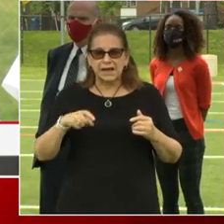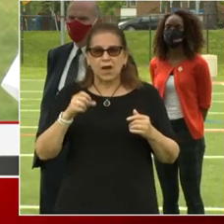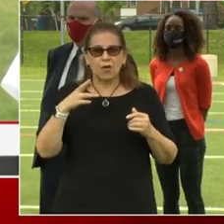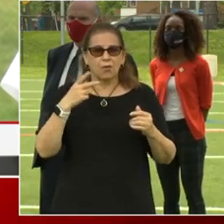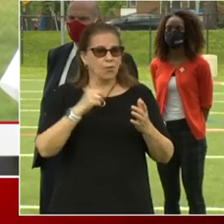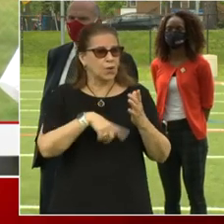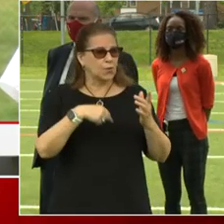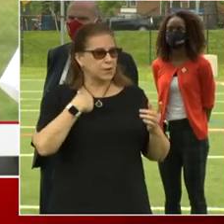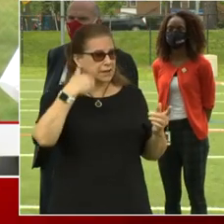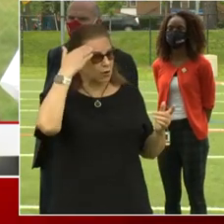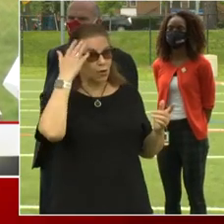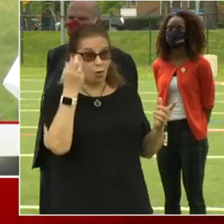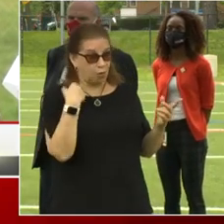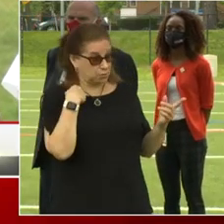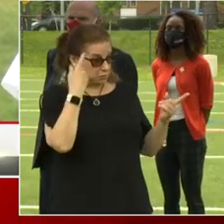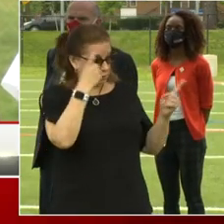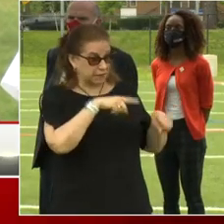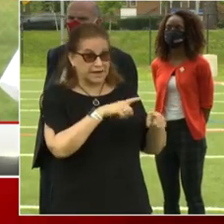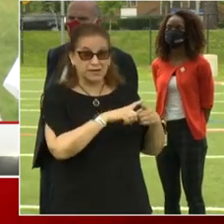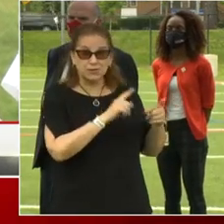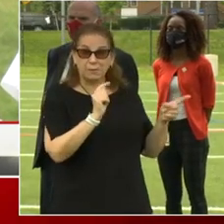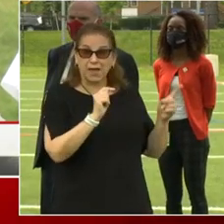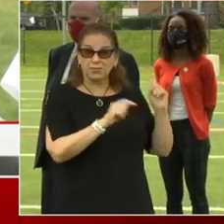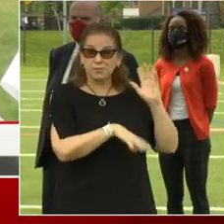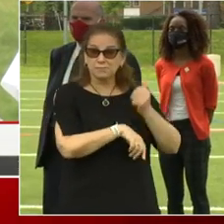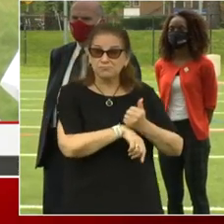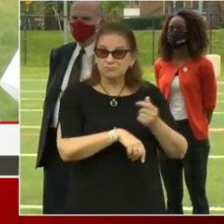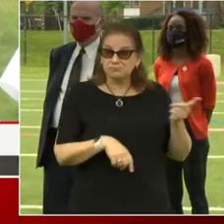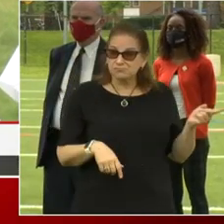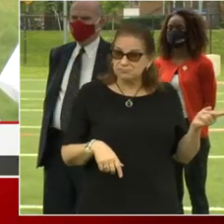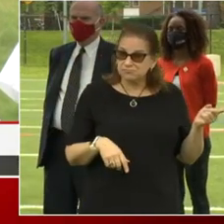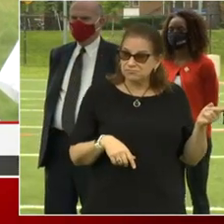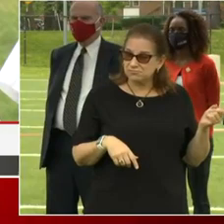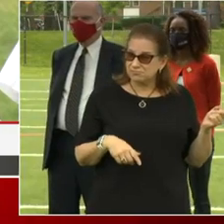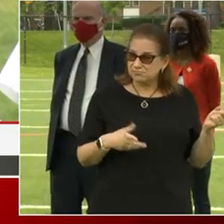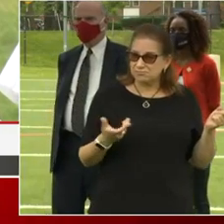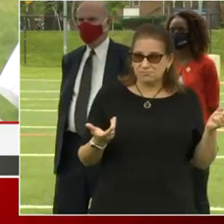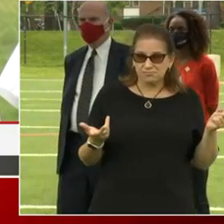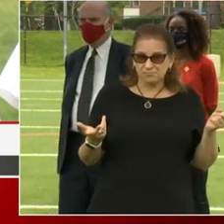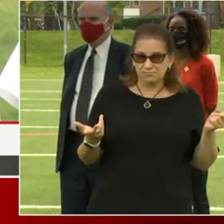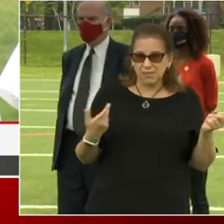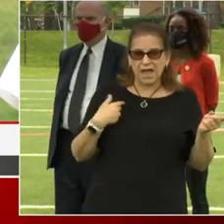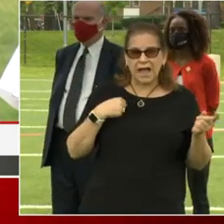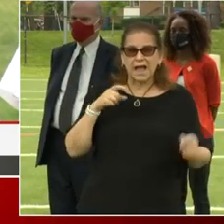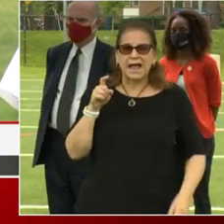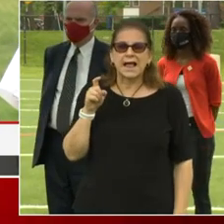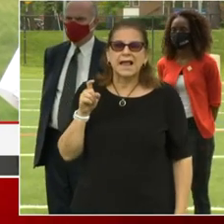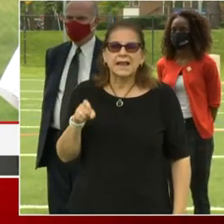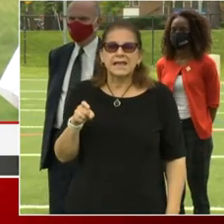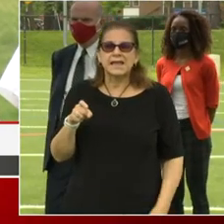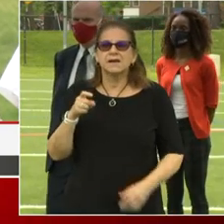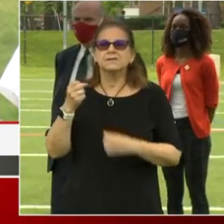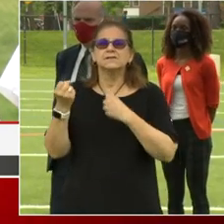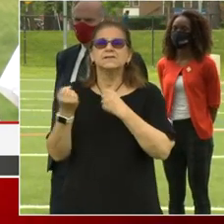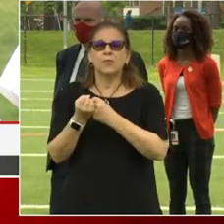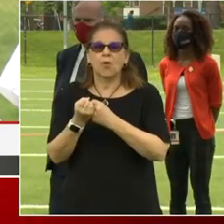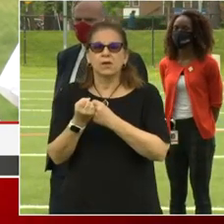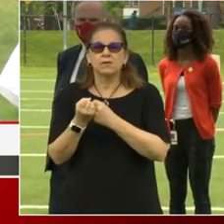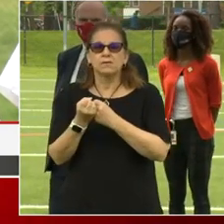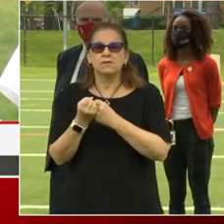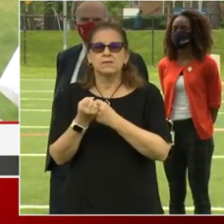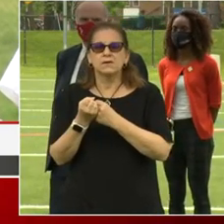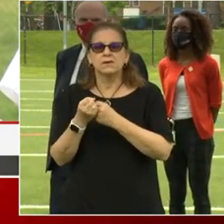to accommodate the poison that is being sold to the community. What we need is support to get